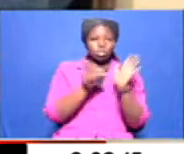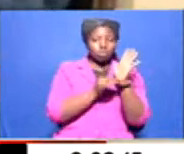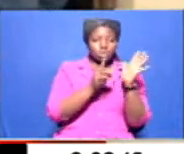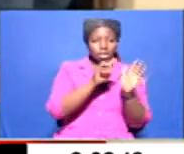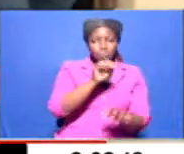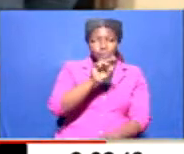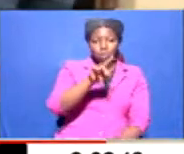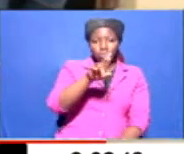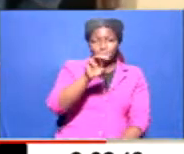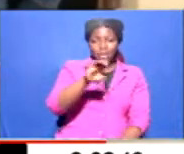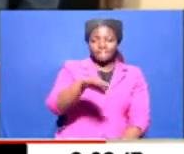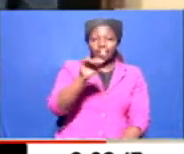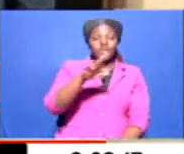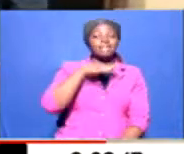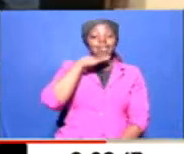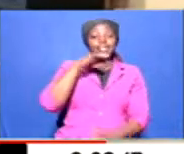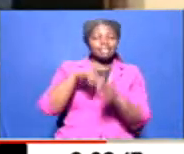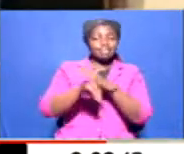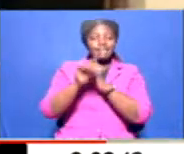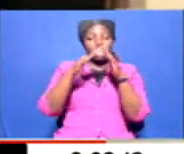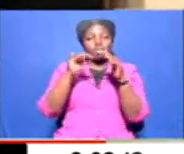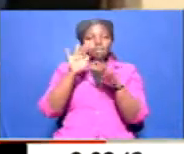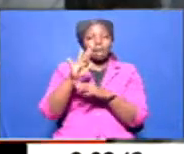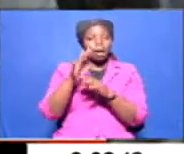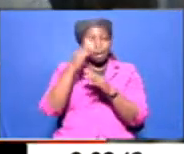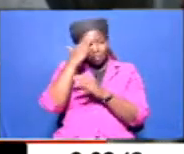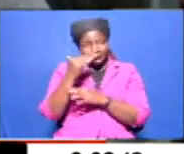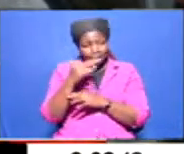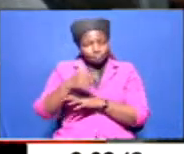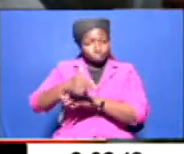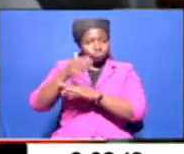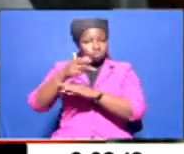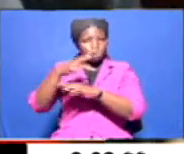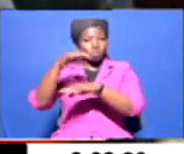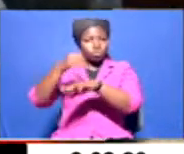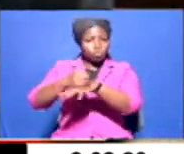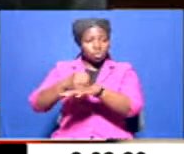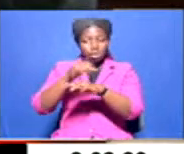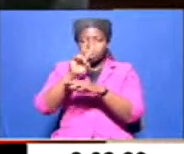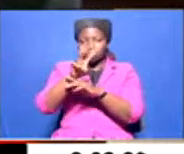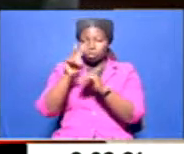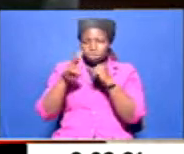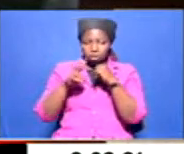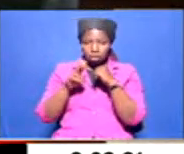his house from a gunshot wound in 2006.